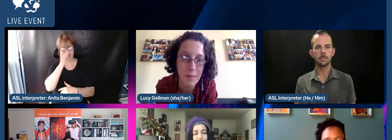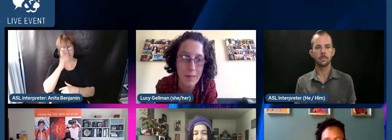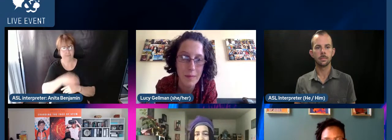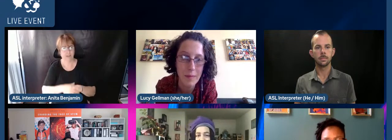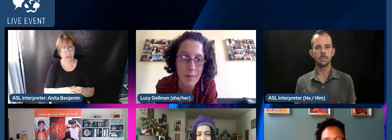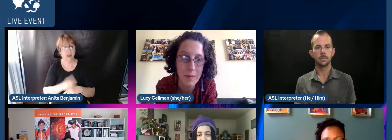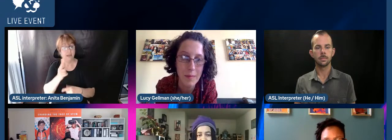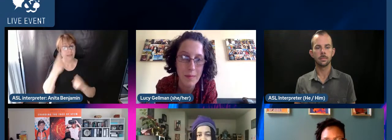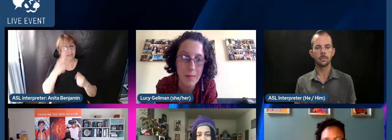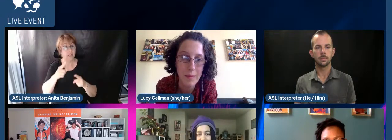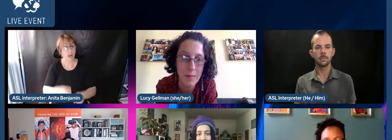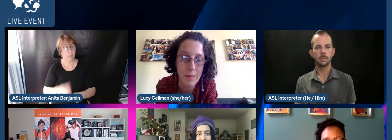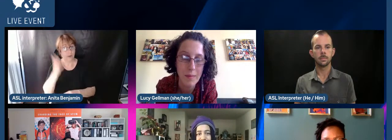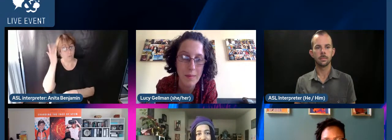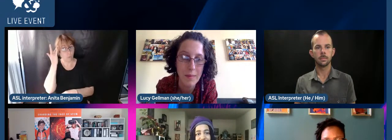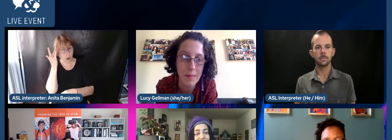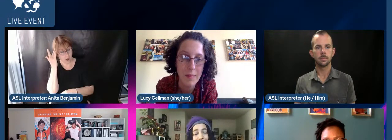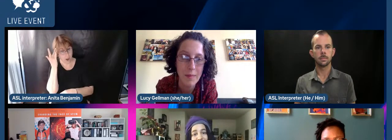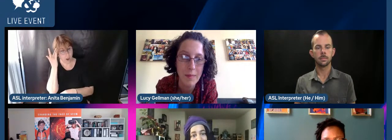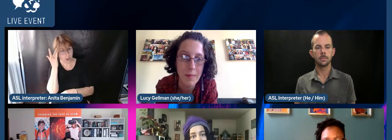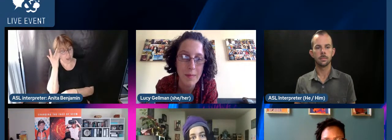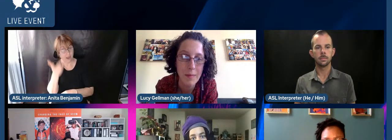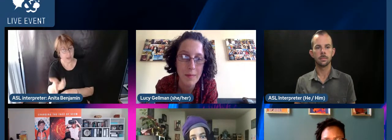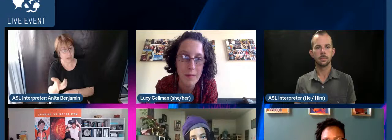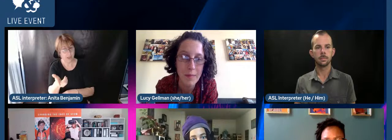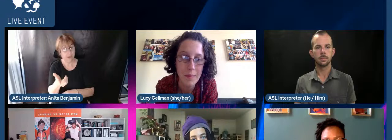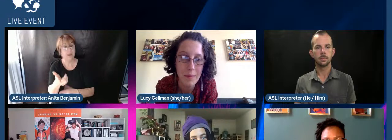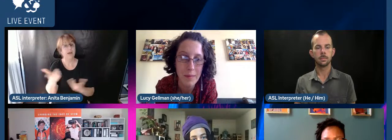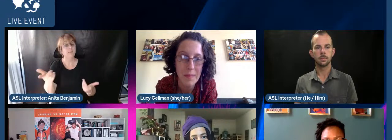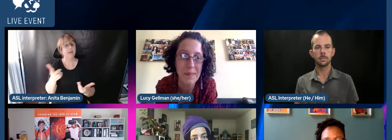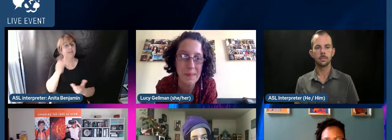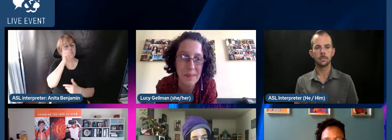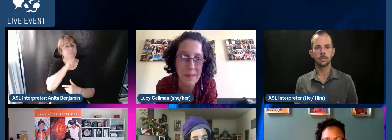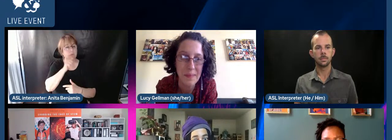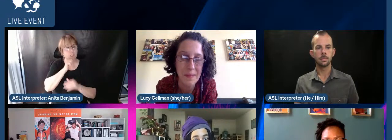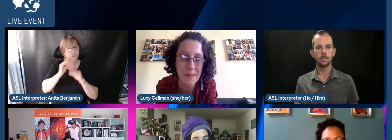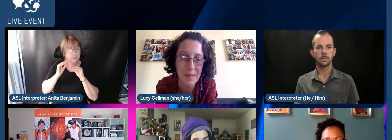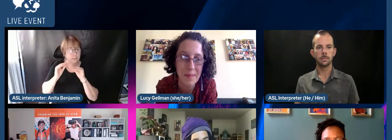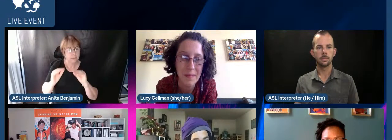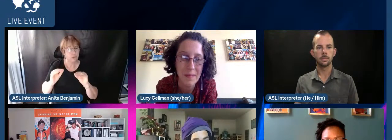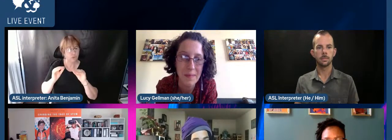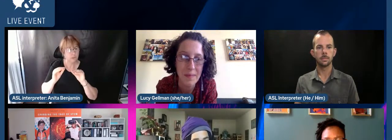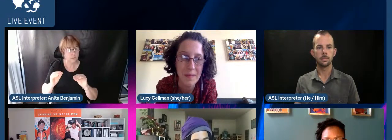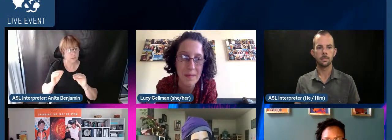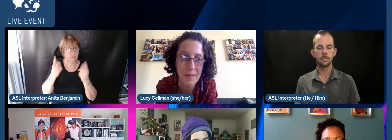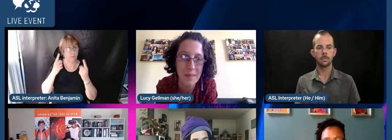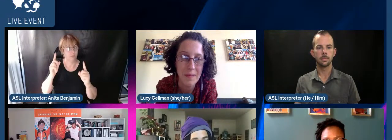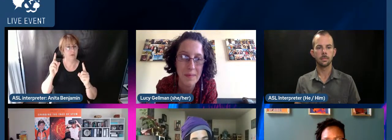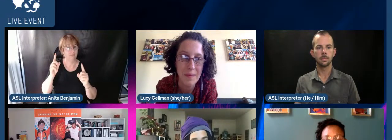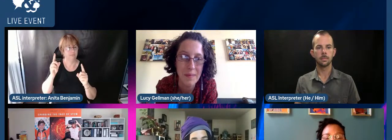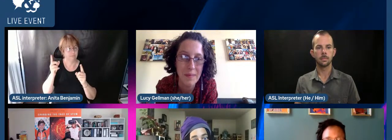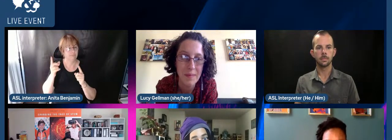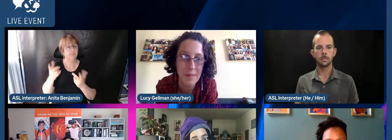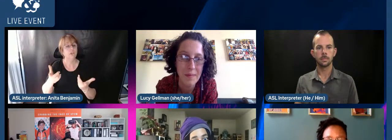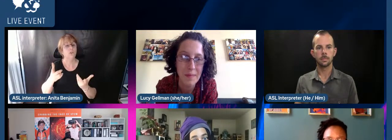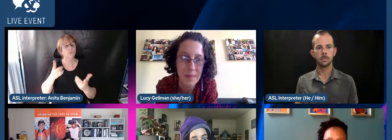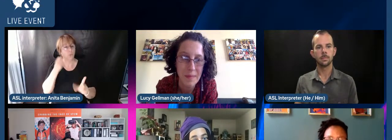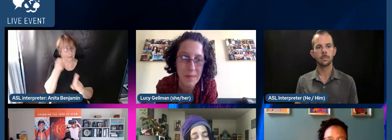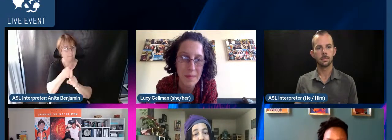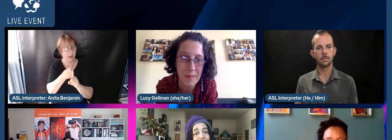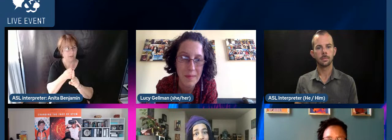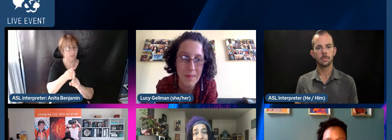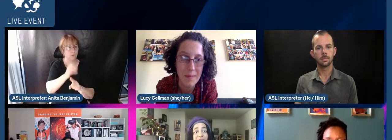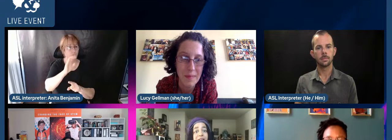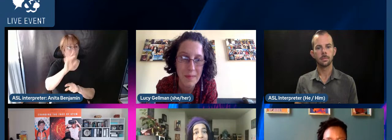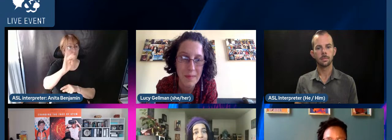taking place because that patient teaching was actually effective and having impact. So Crystal, thank you for